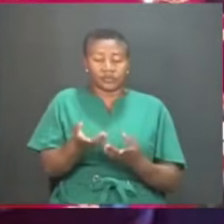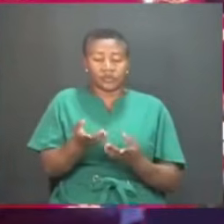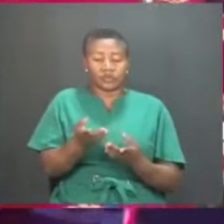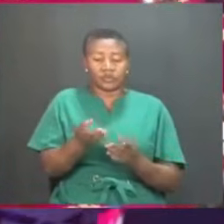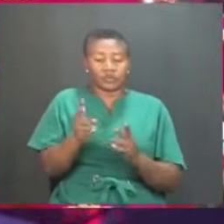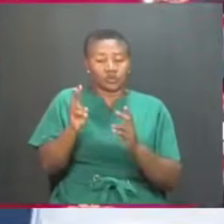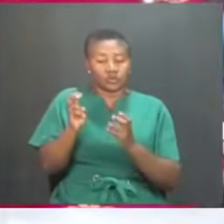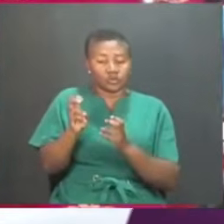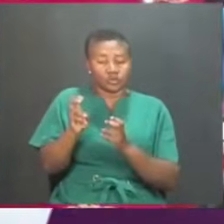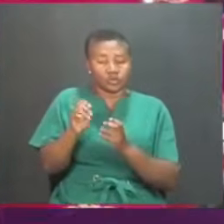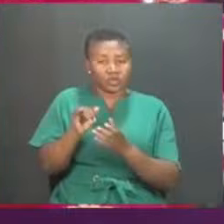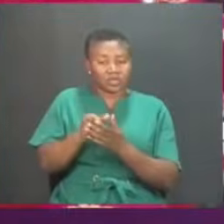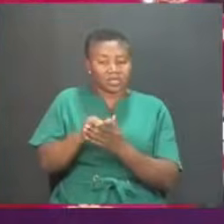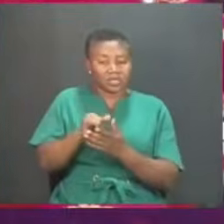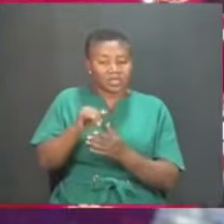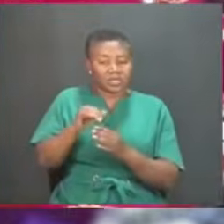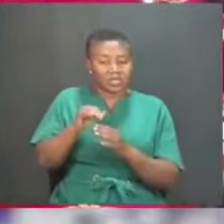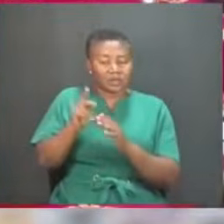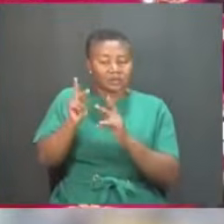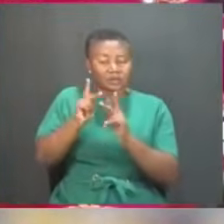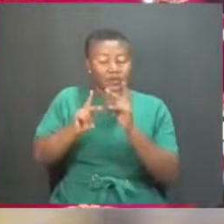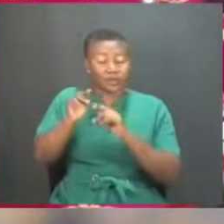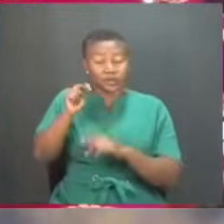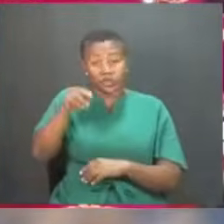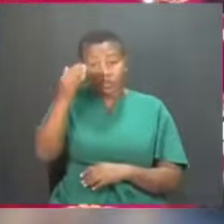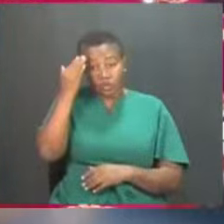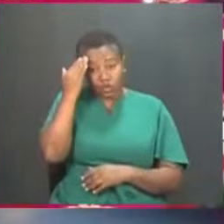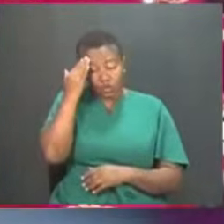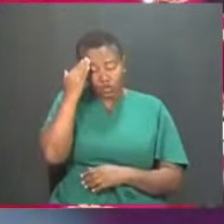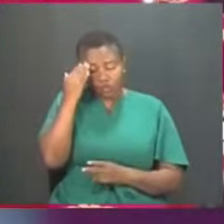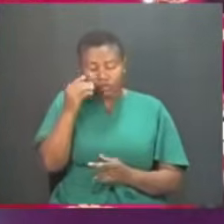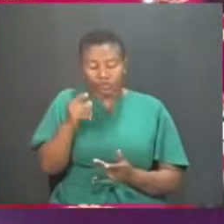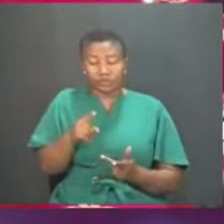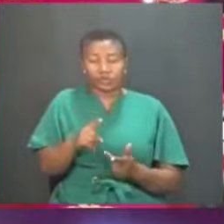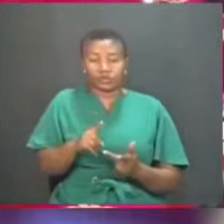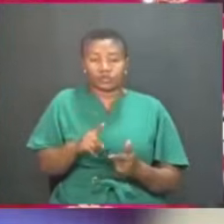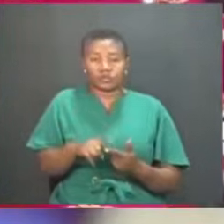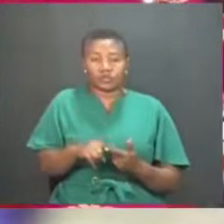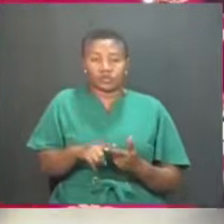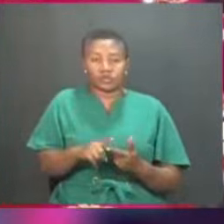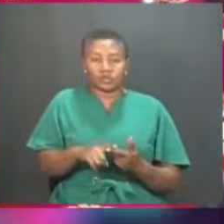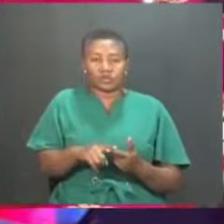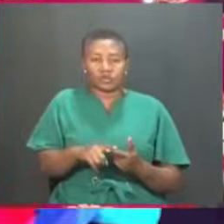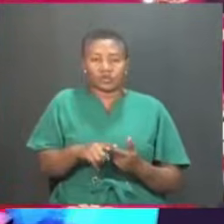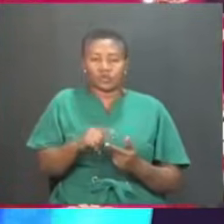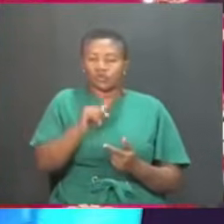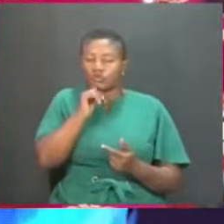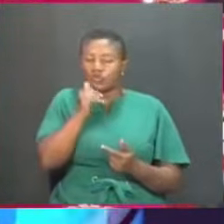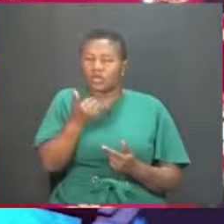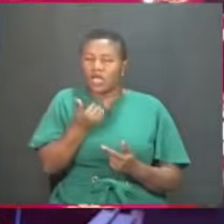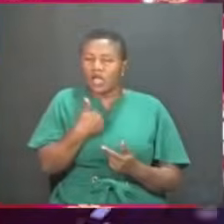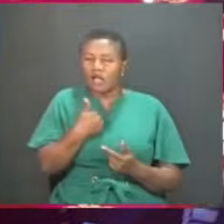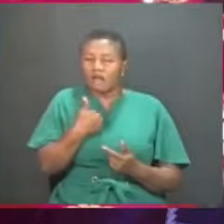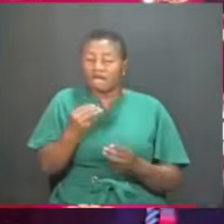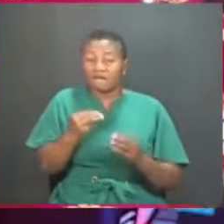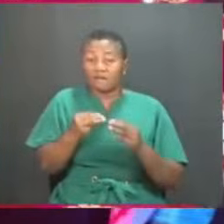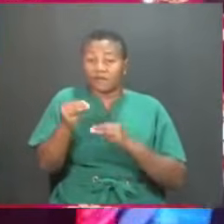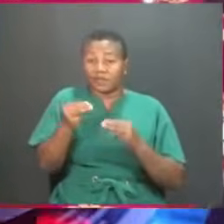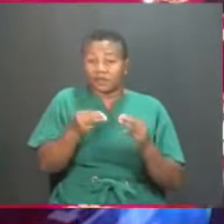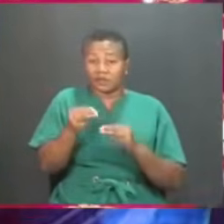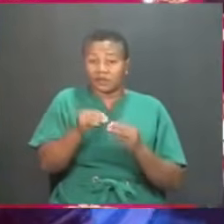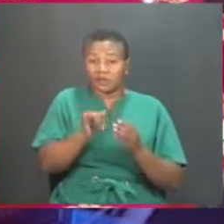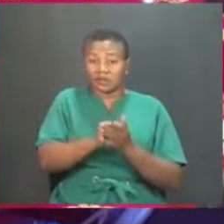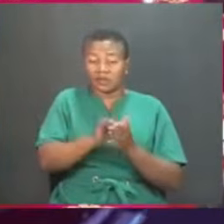made known to the House, and B, not contain matters that are likely